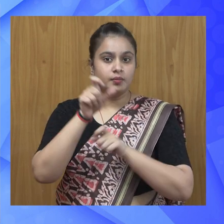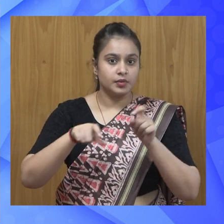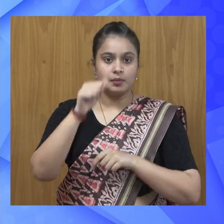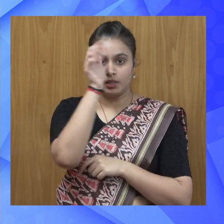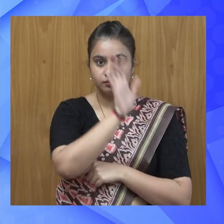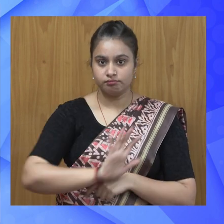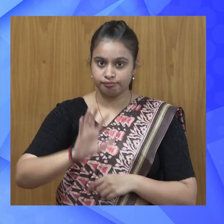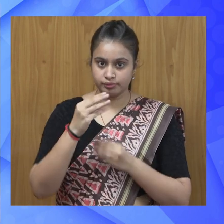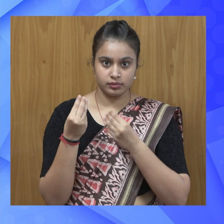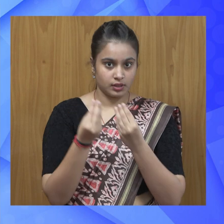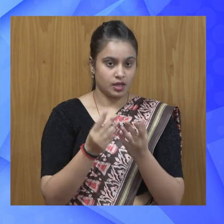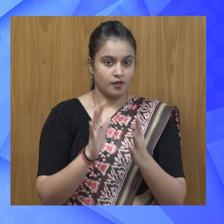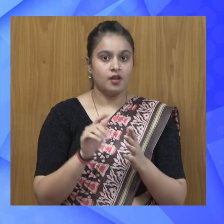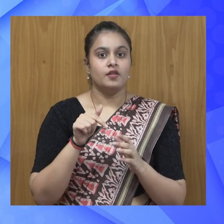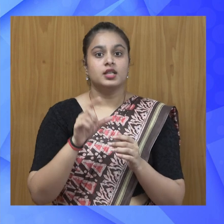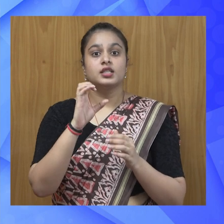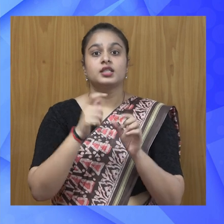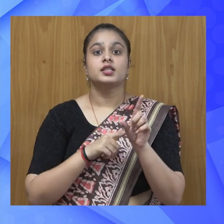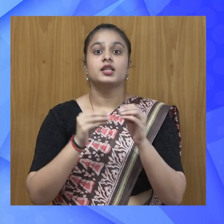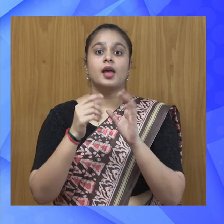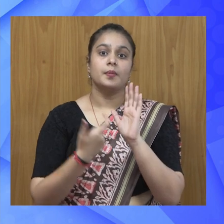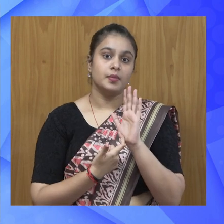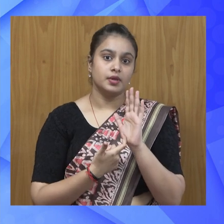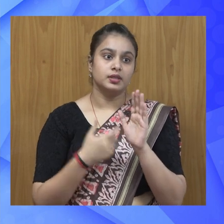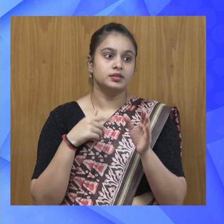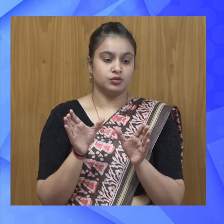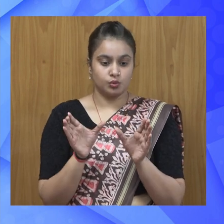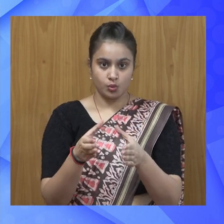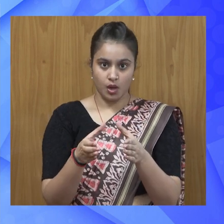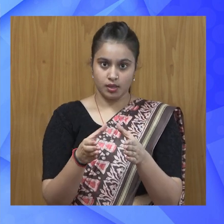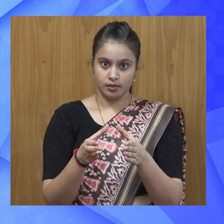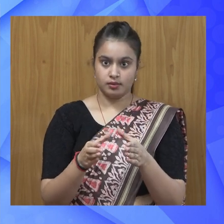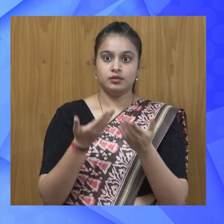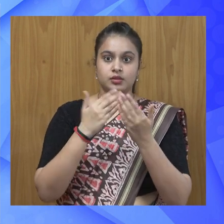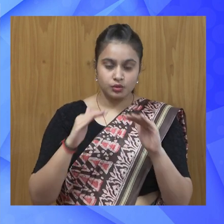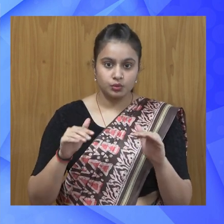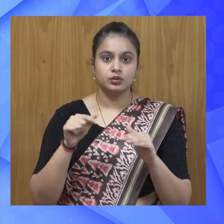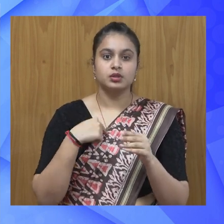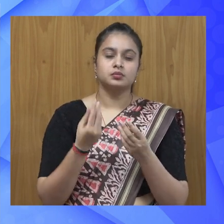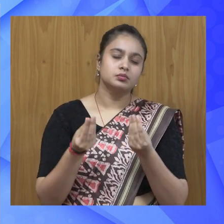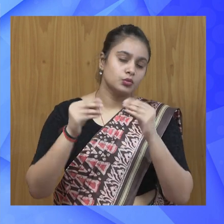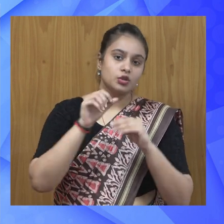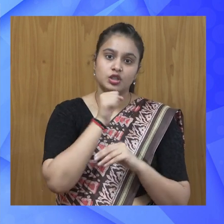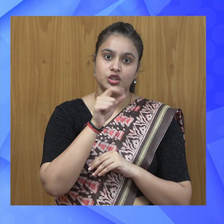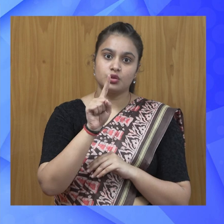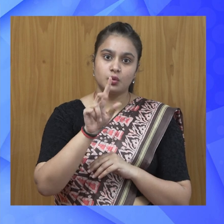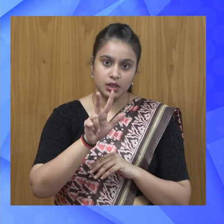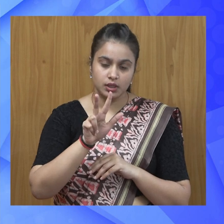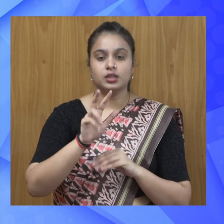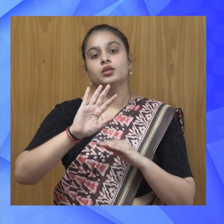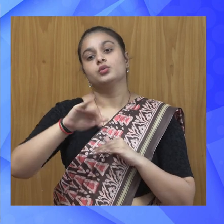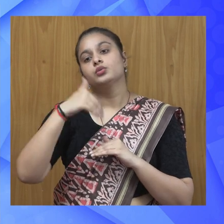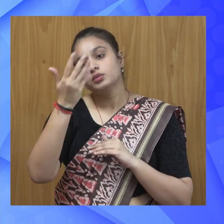India, the Cyber Volunteer Squad. But over here the children are supposed to be more than 18, they can become the